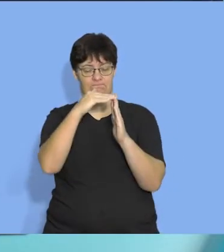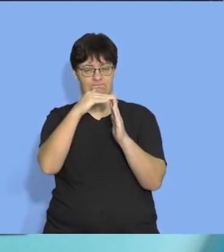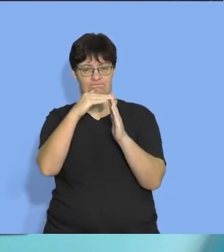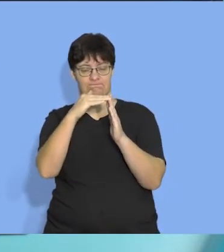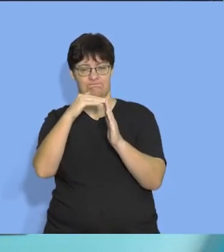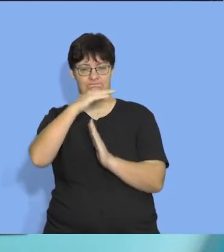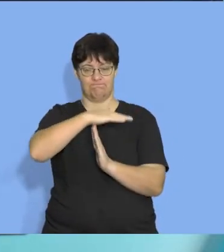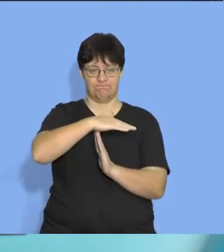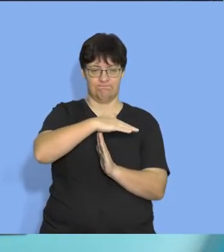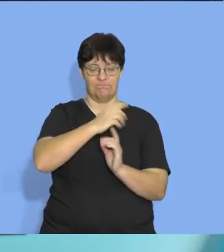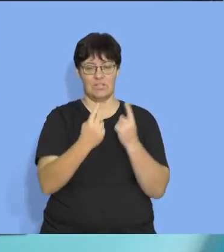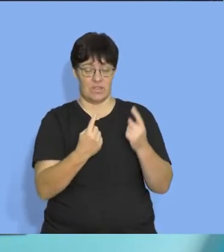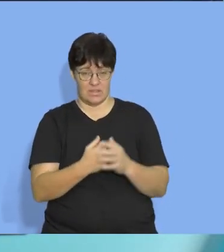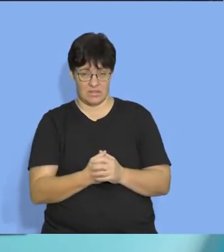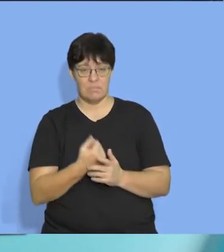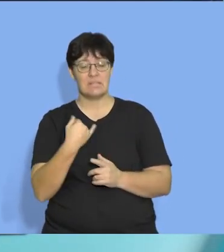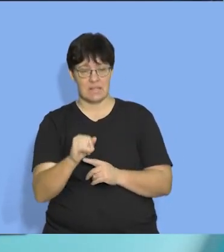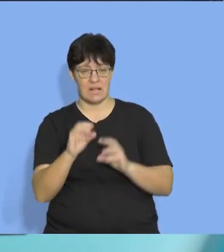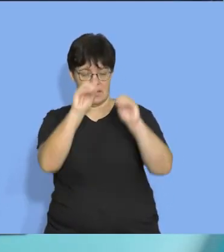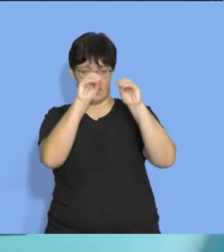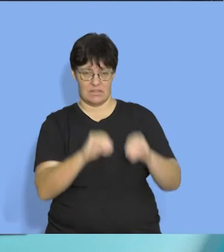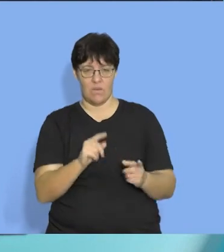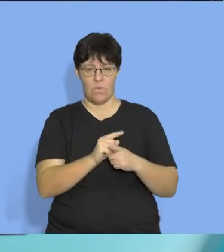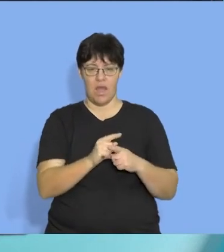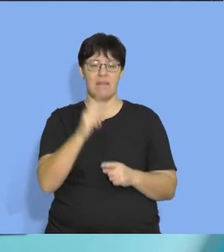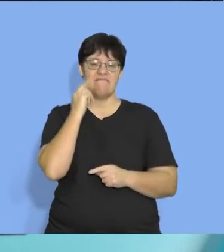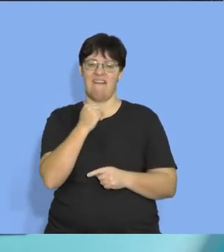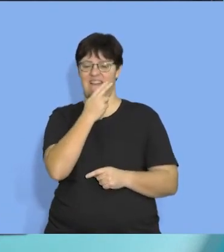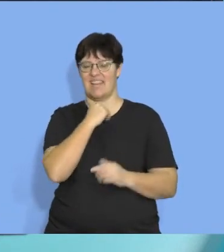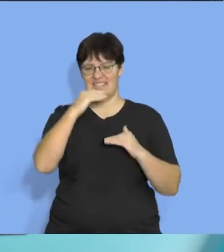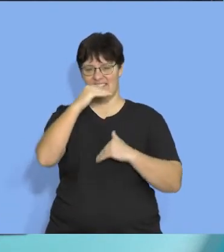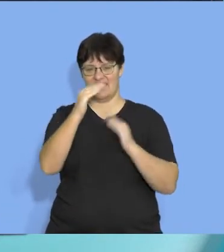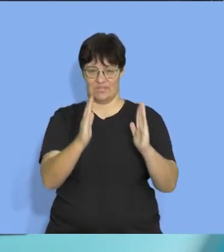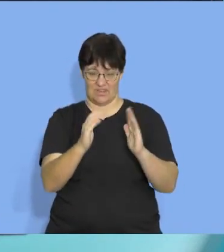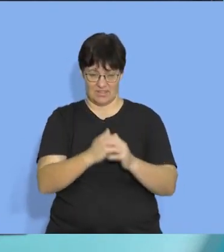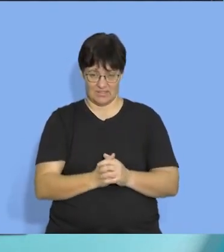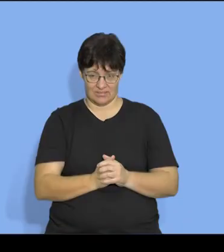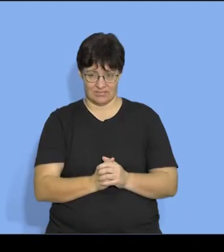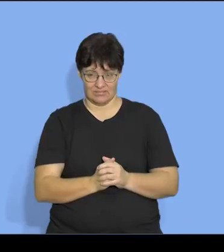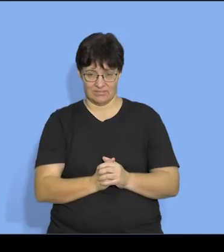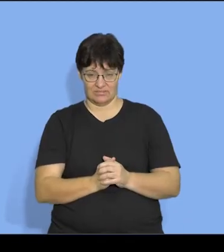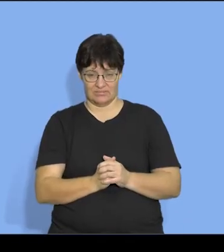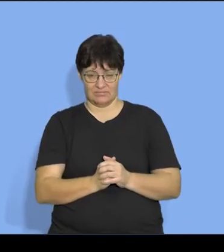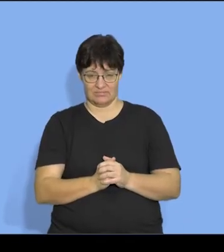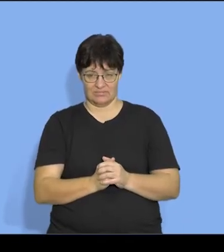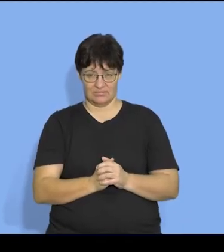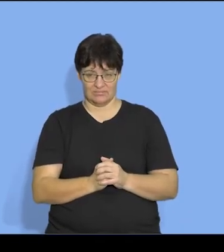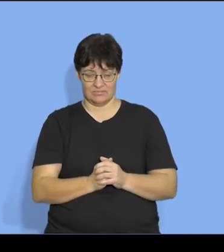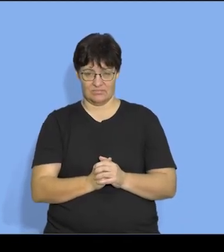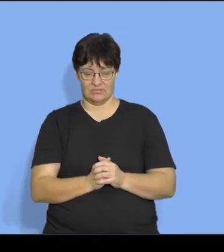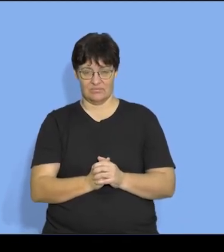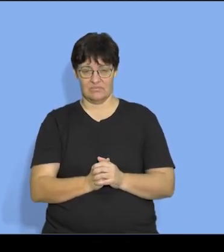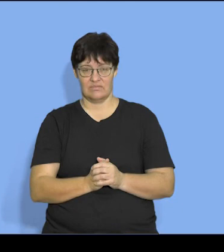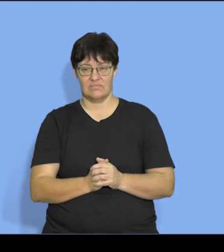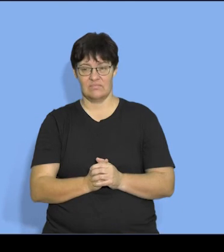other. But I can still get the displacement because it's a nice diagram.